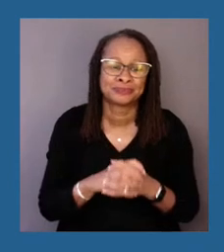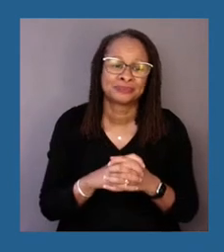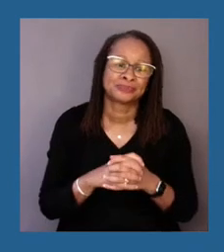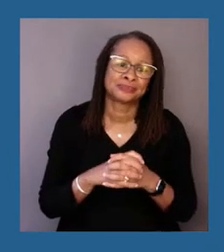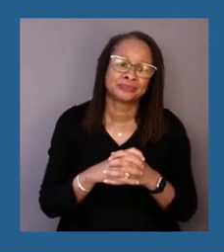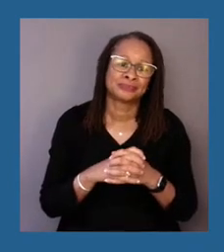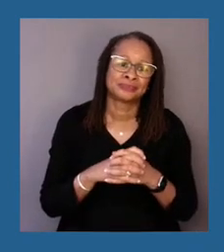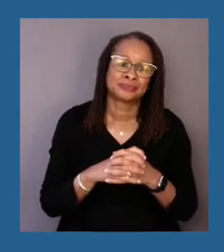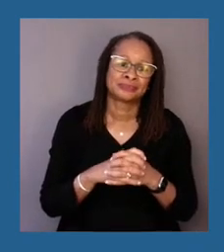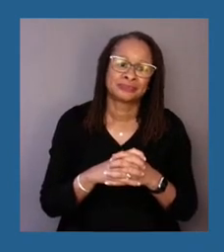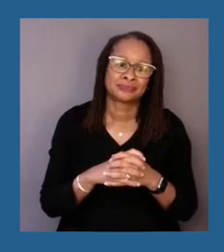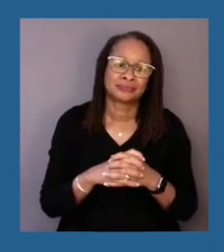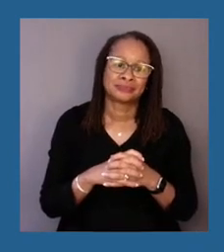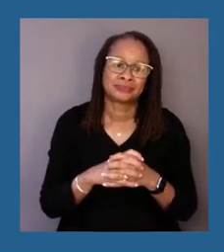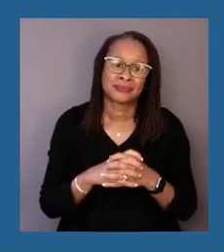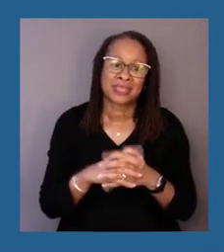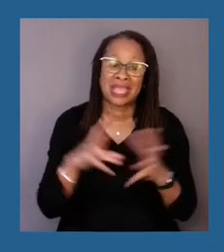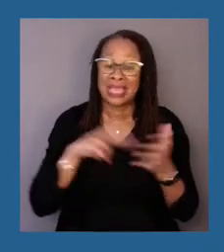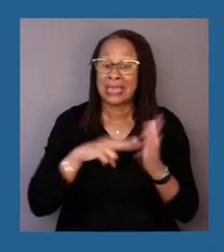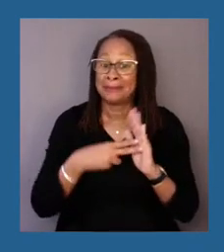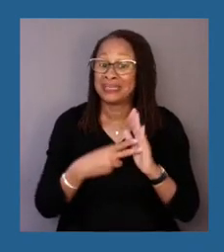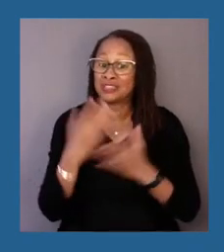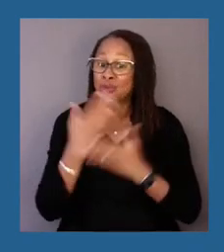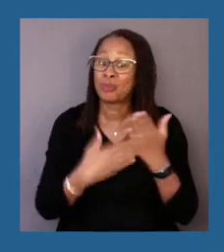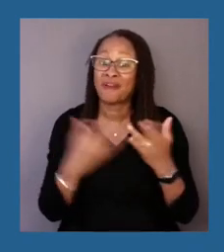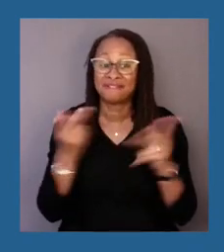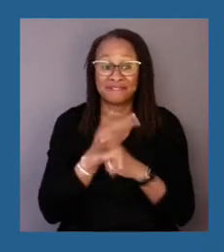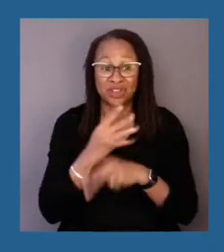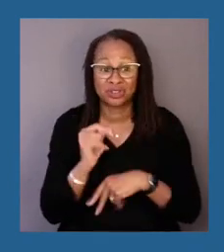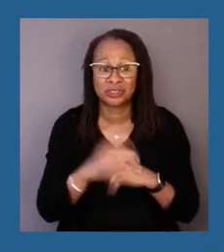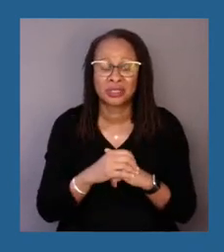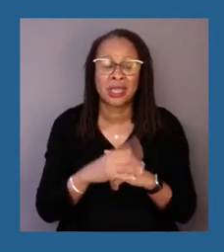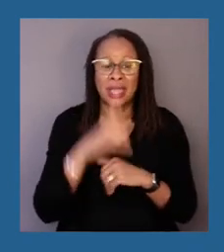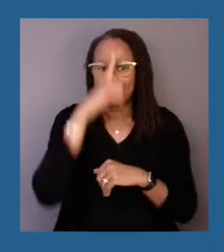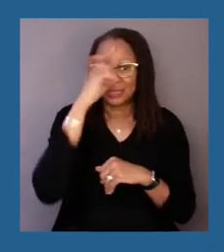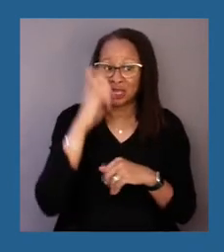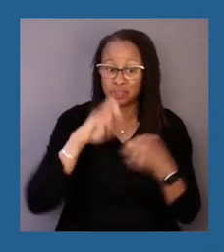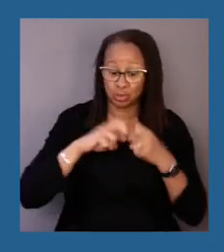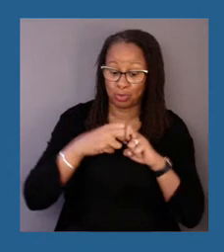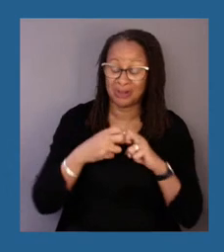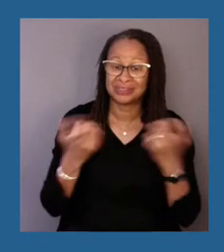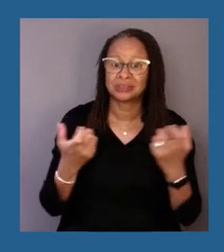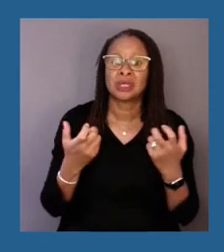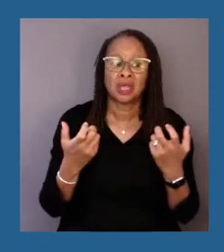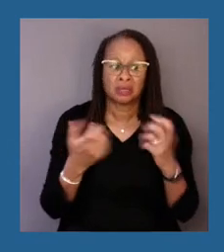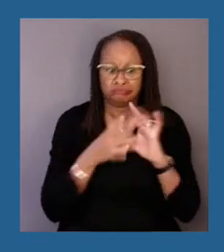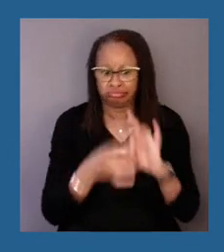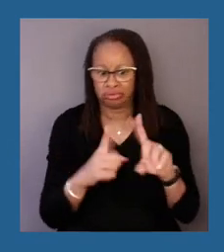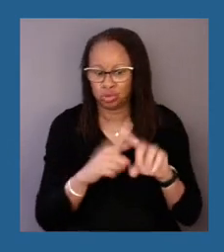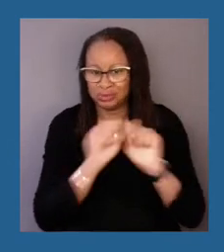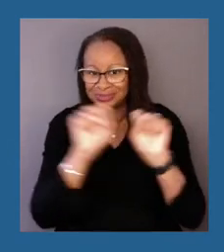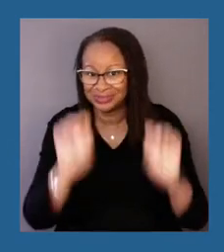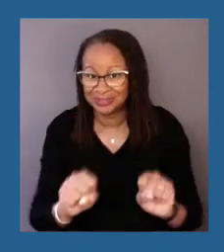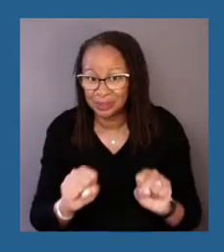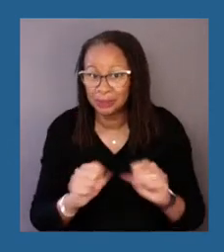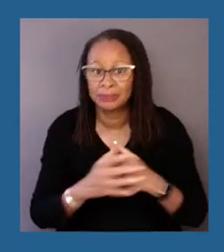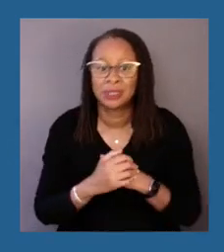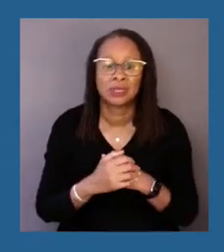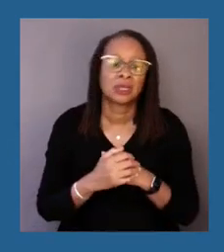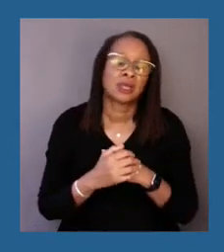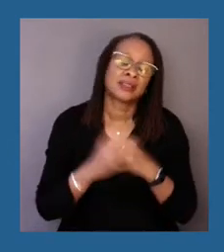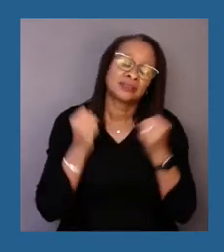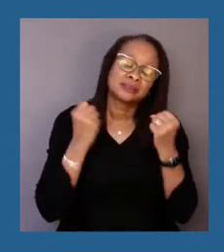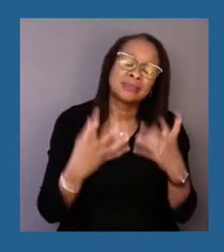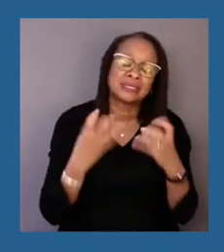And that means in part figuring out there's so many, because these problems are so systemic, there are tons of different